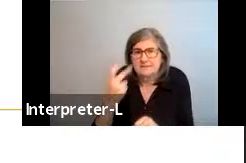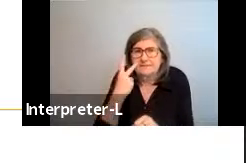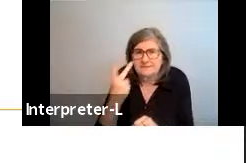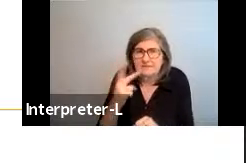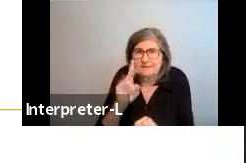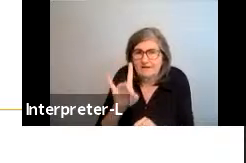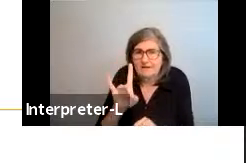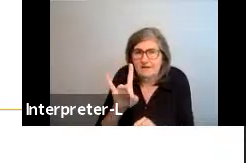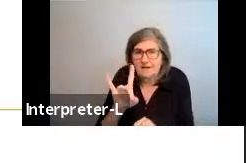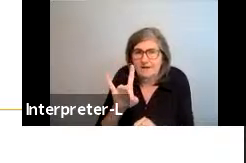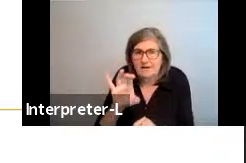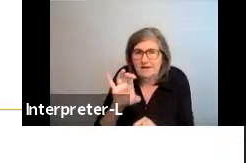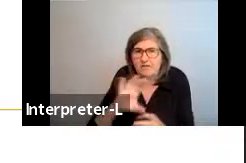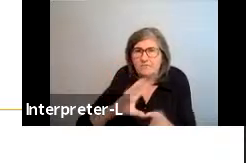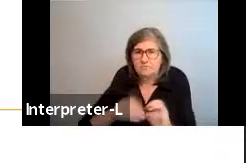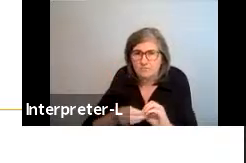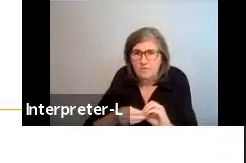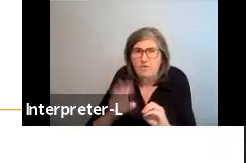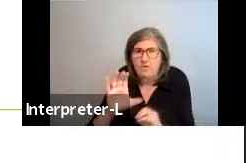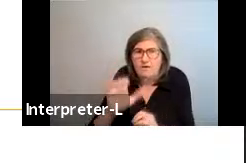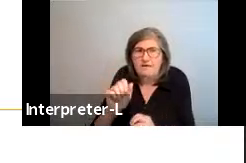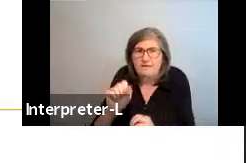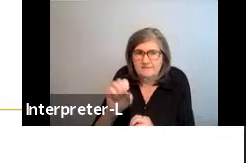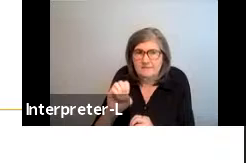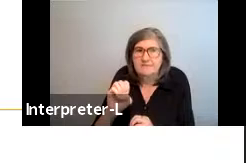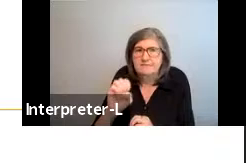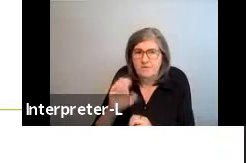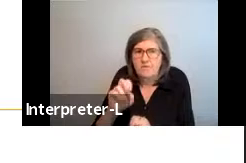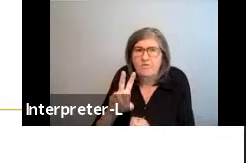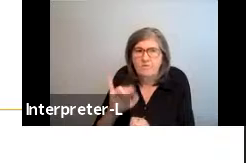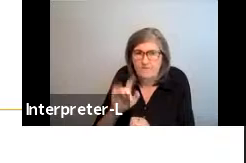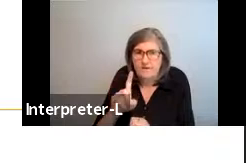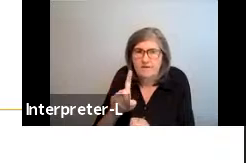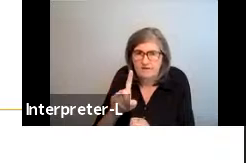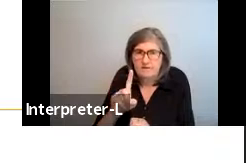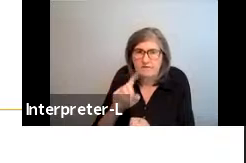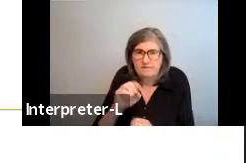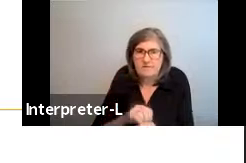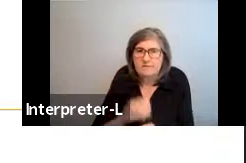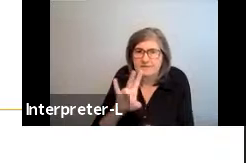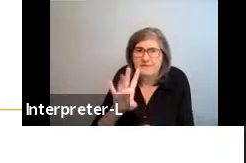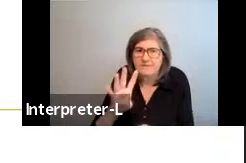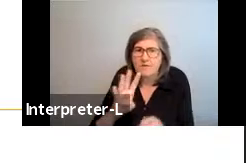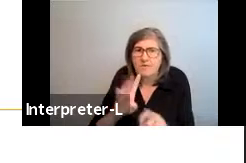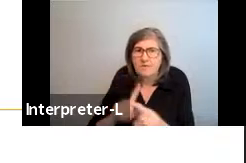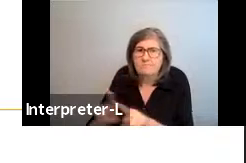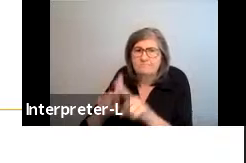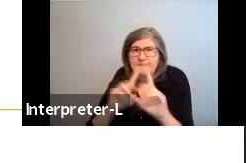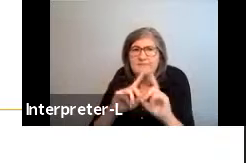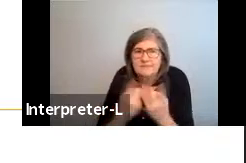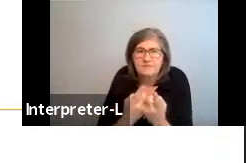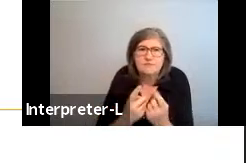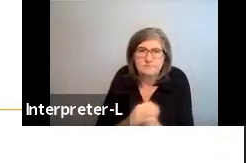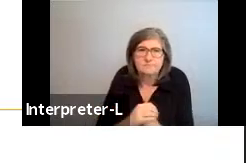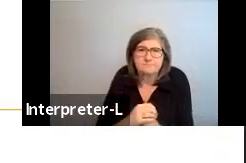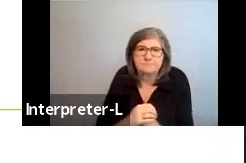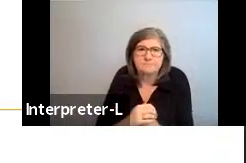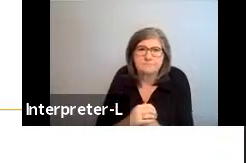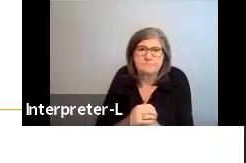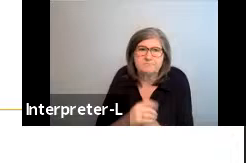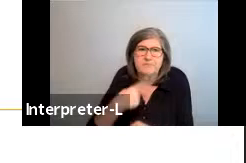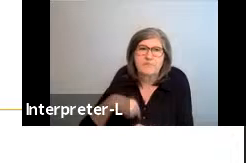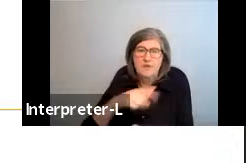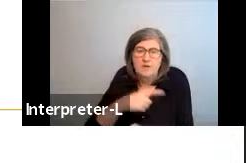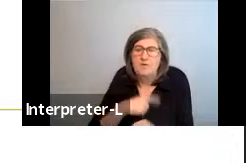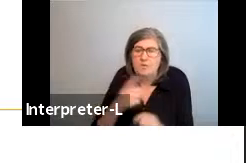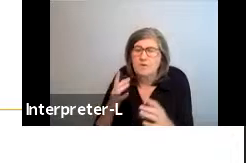here 800 total cases of COVID in 74 districts. We are